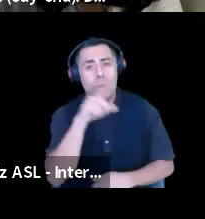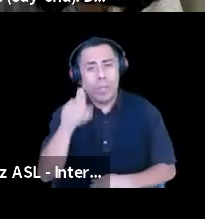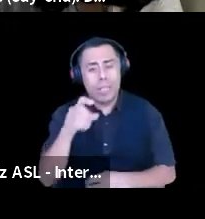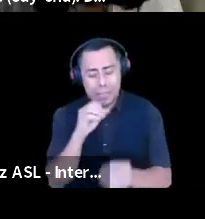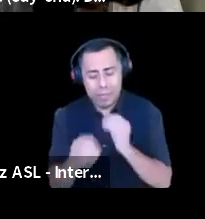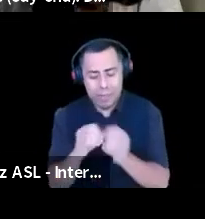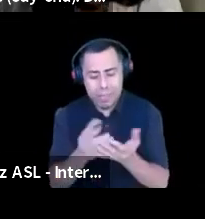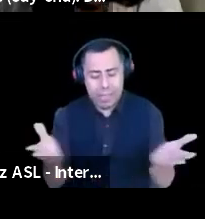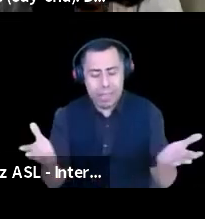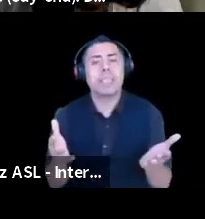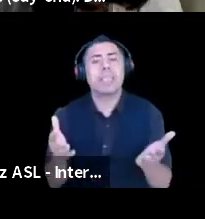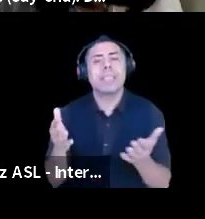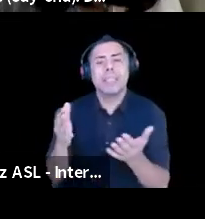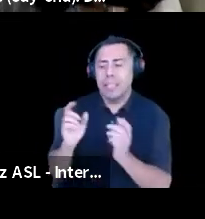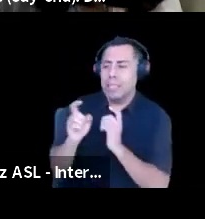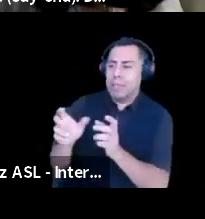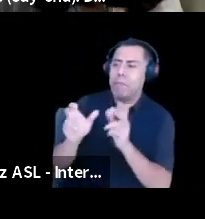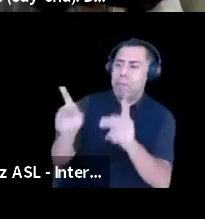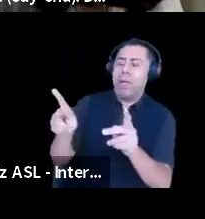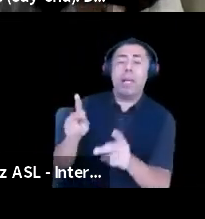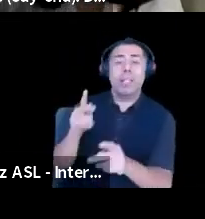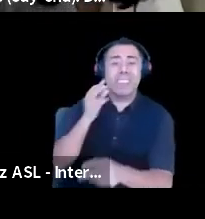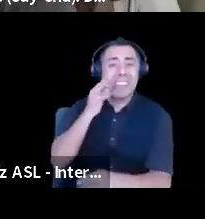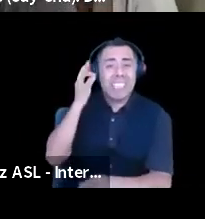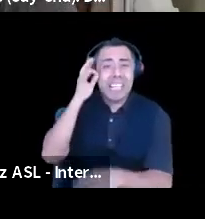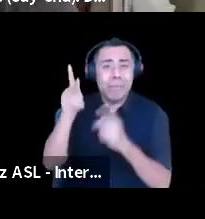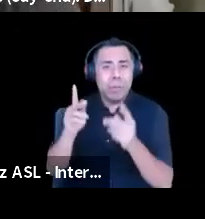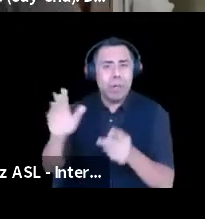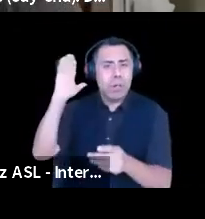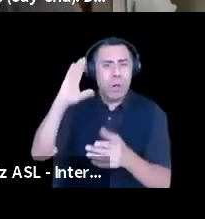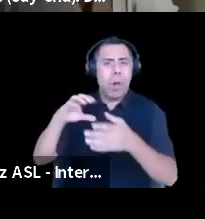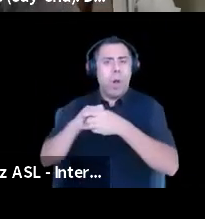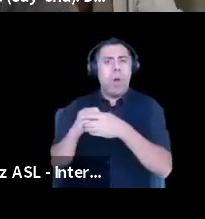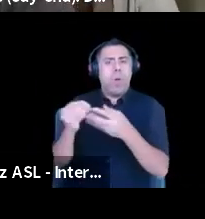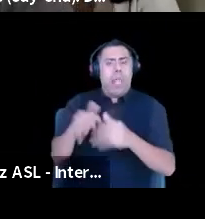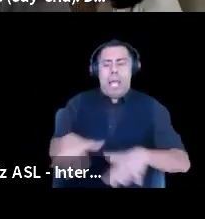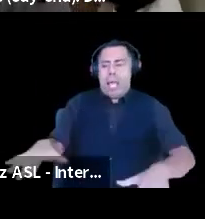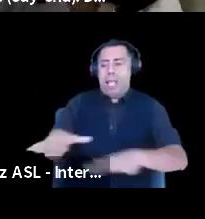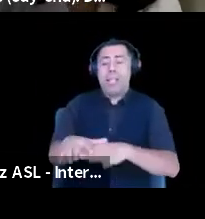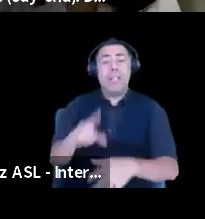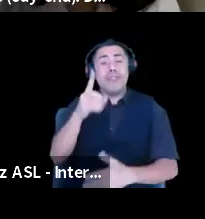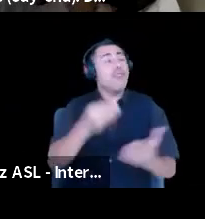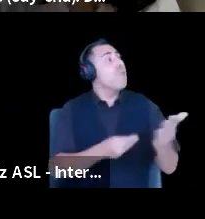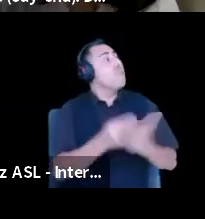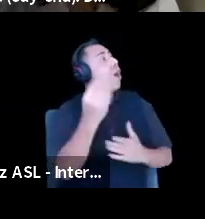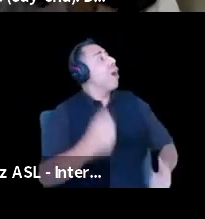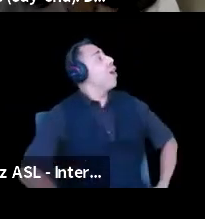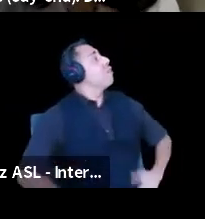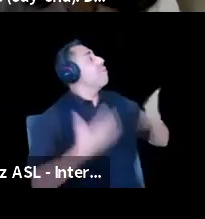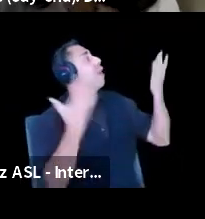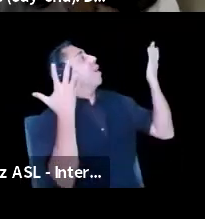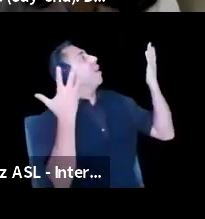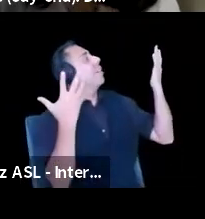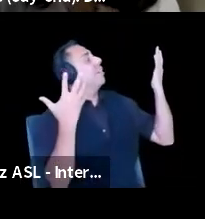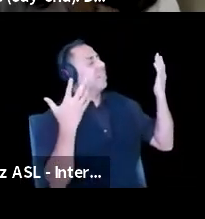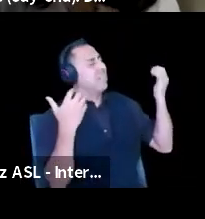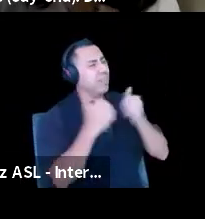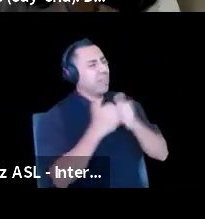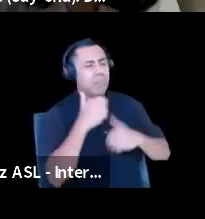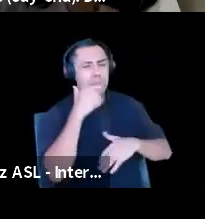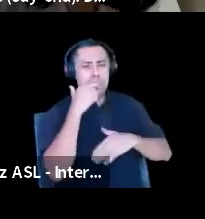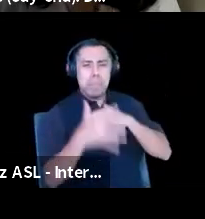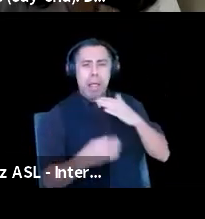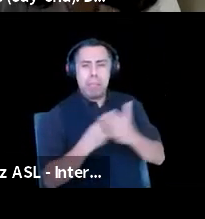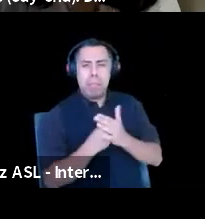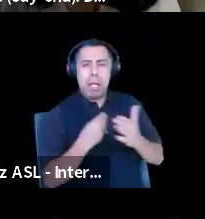are buying everything you have, doing everything you do with blood money, and you need to start paying that back. So let's find out the ways we can do